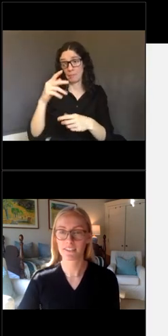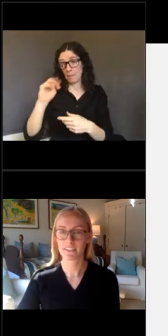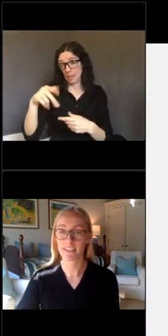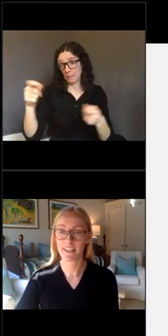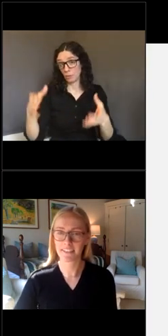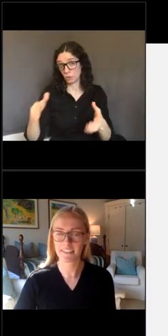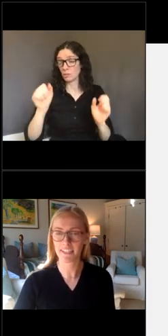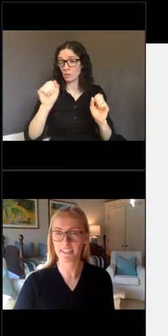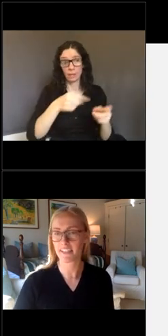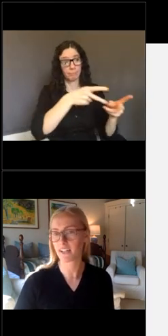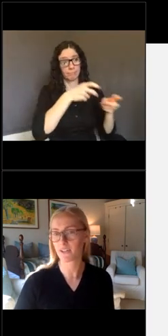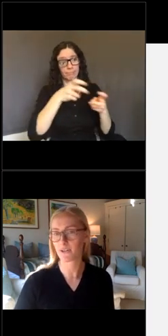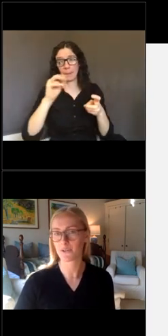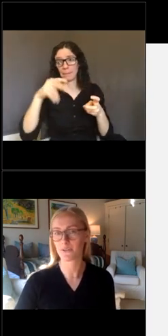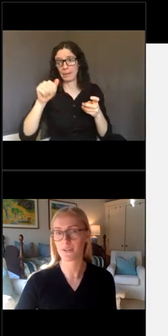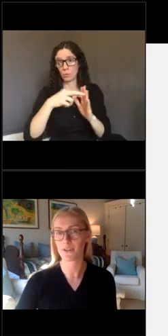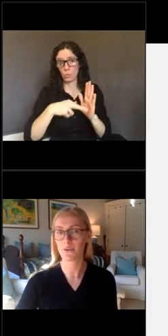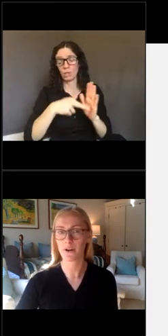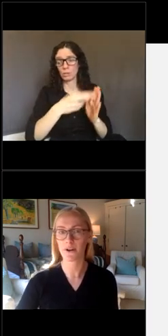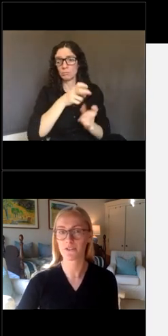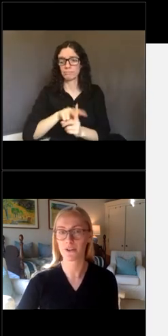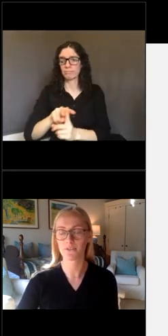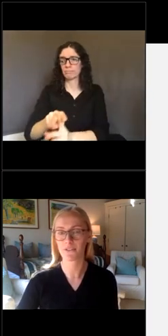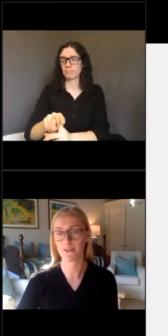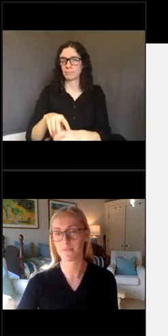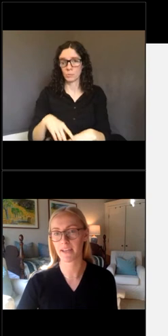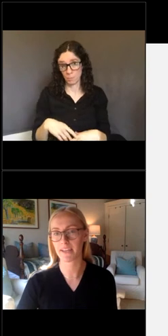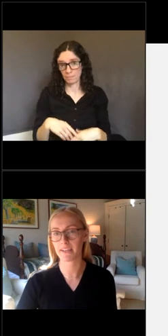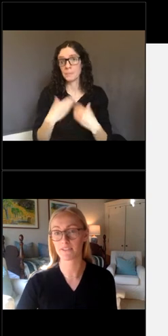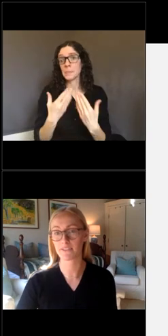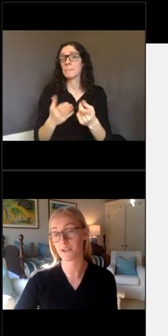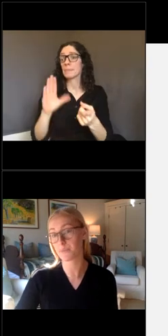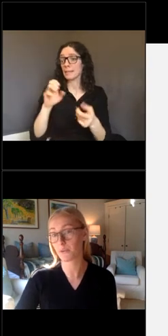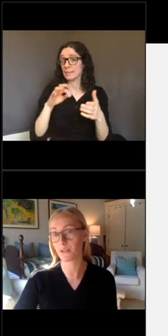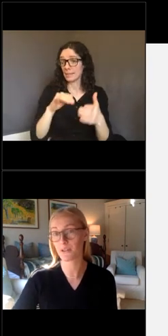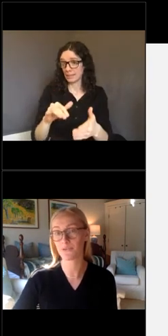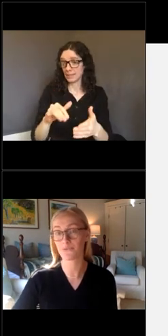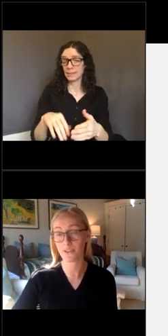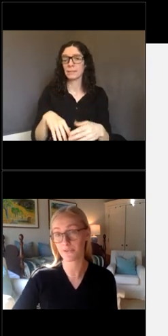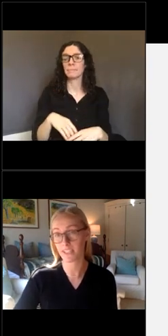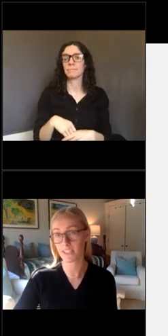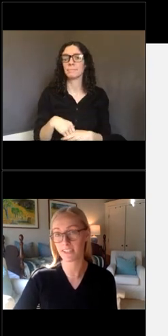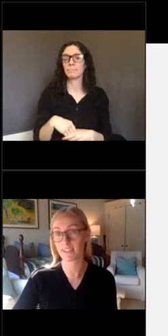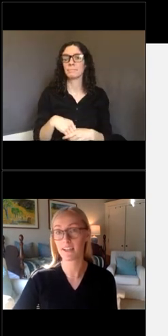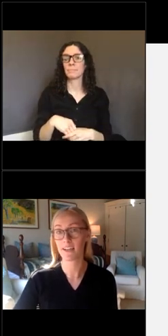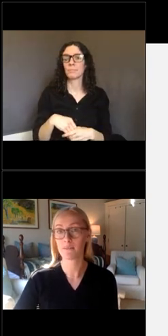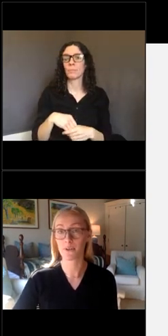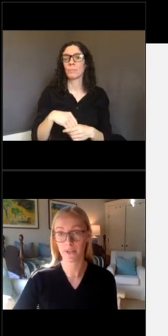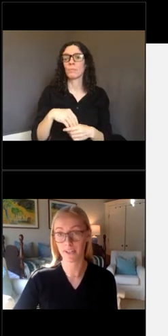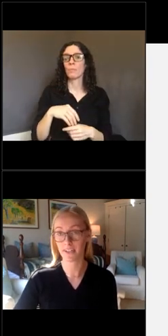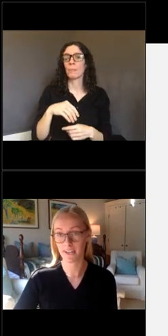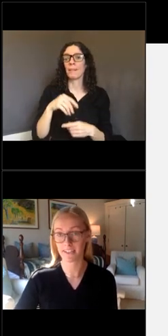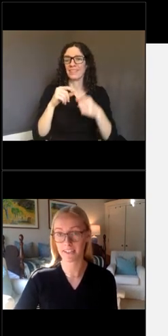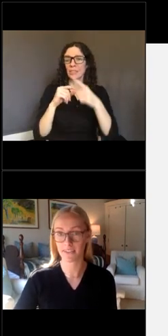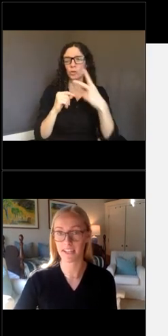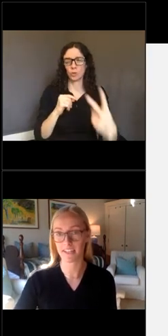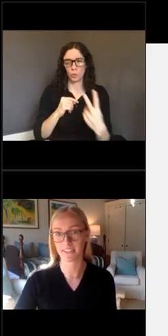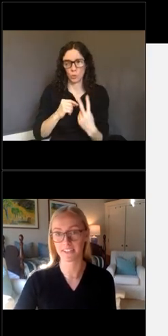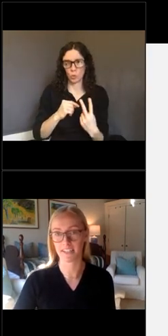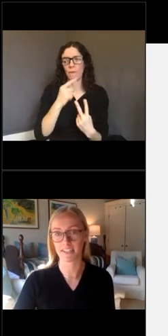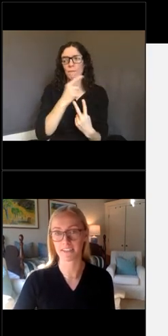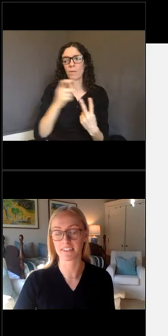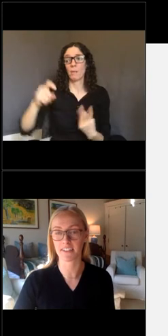These case studies that I'll go through with you are drawn from a larger pool of 15 marine